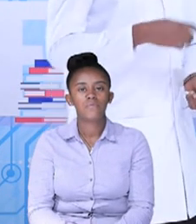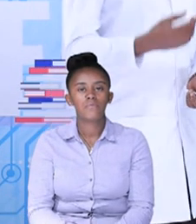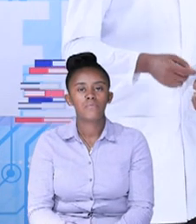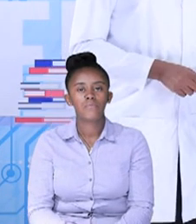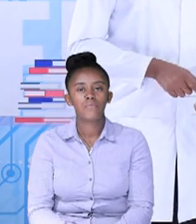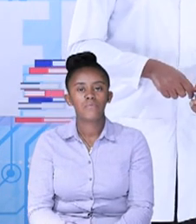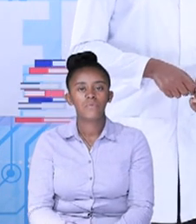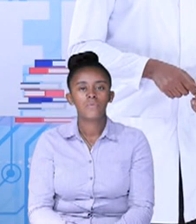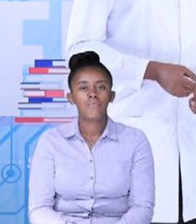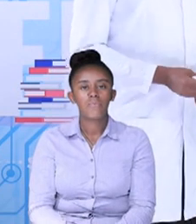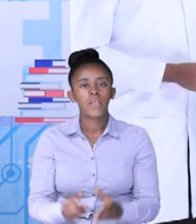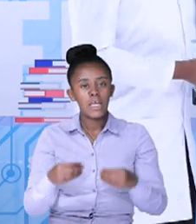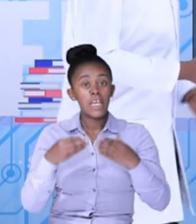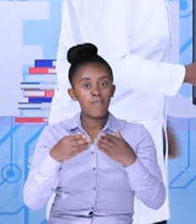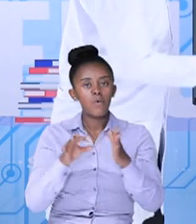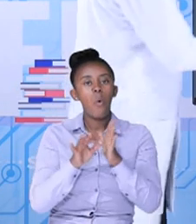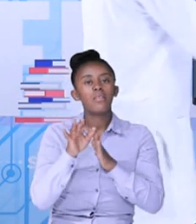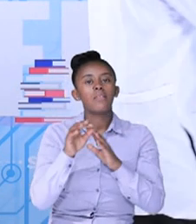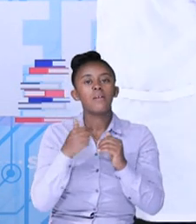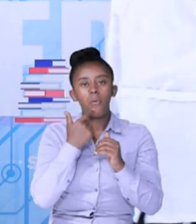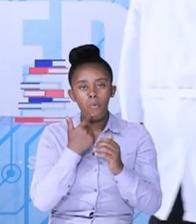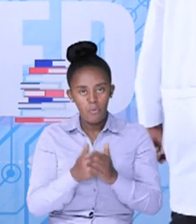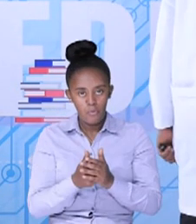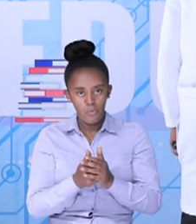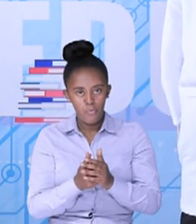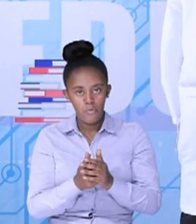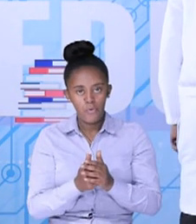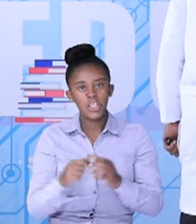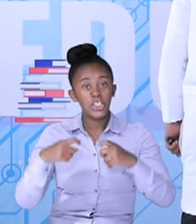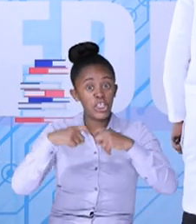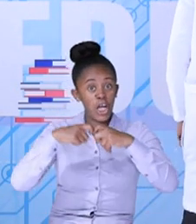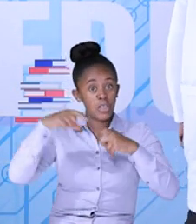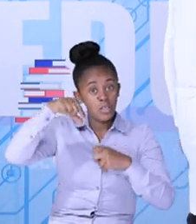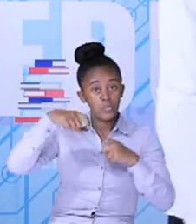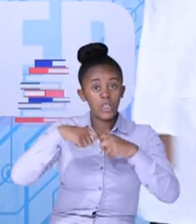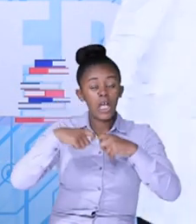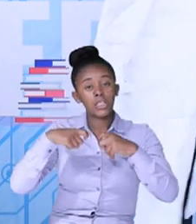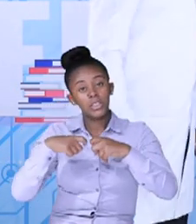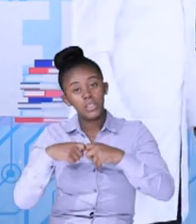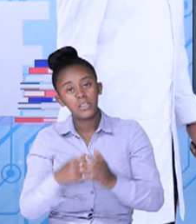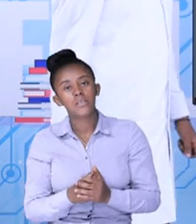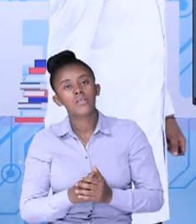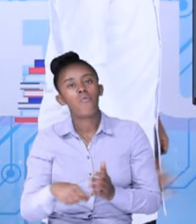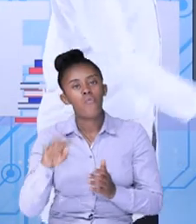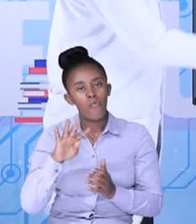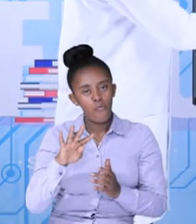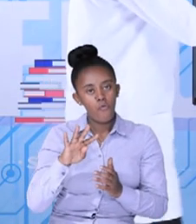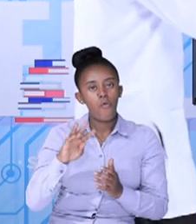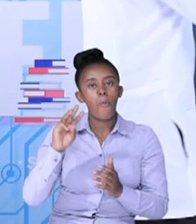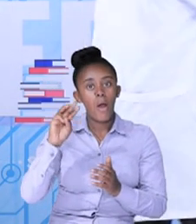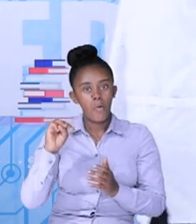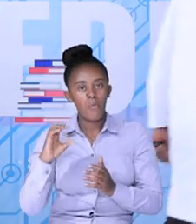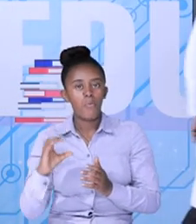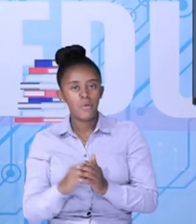So what are the given quantities? The given quantities are the charge. Here we have the charge. The charge is 4 microcoulomb.